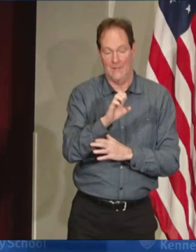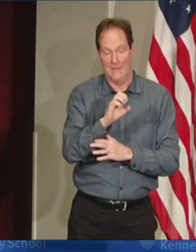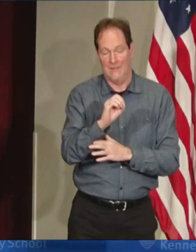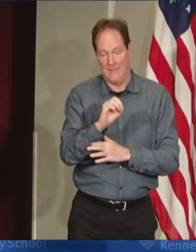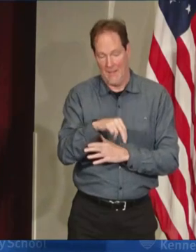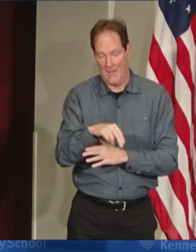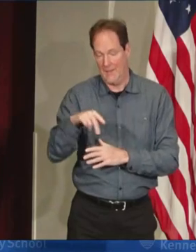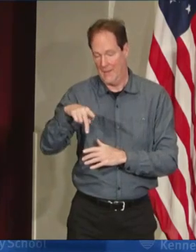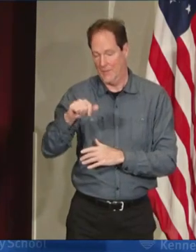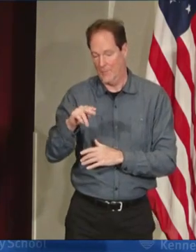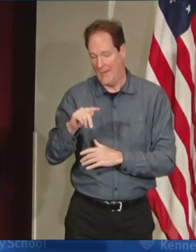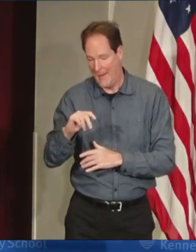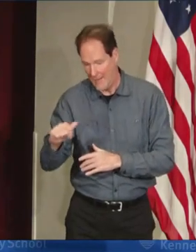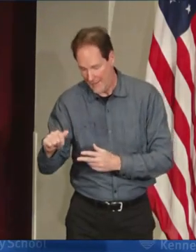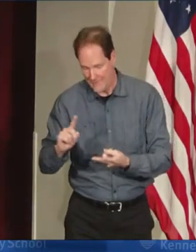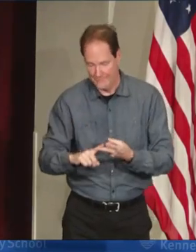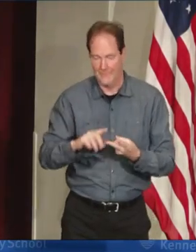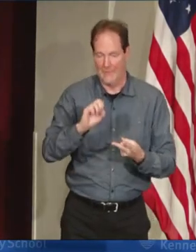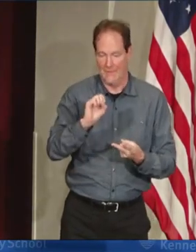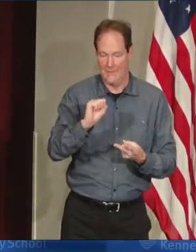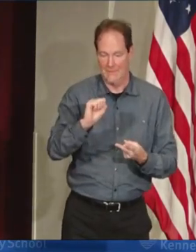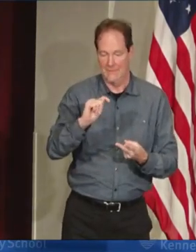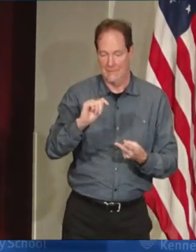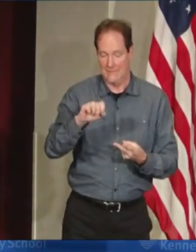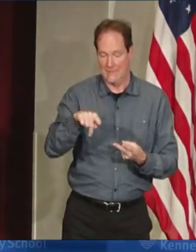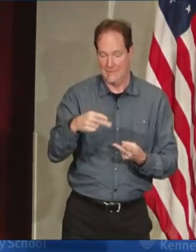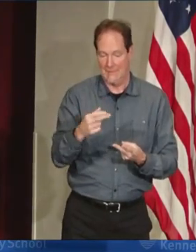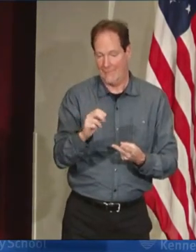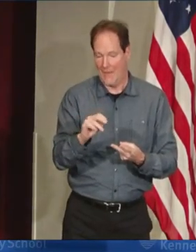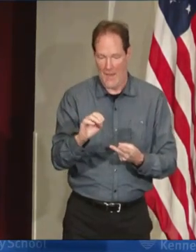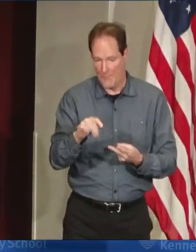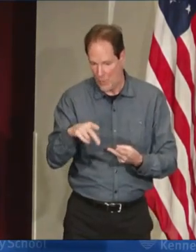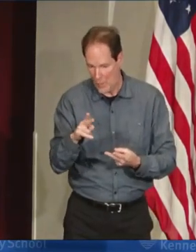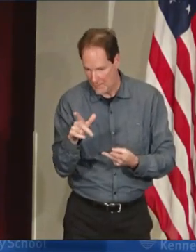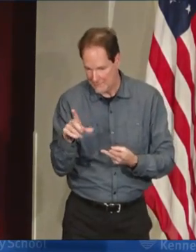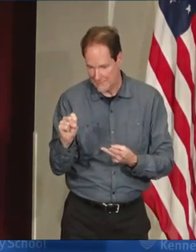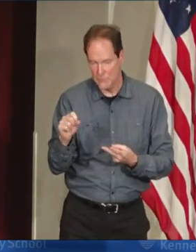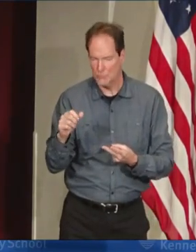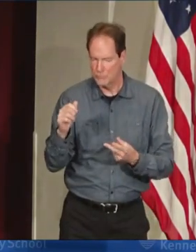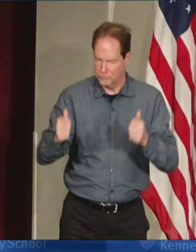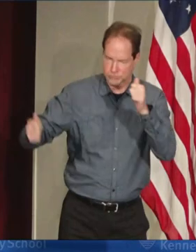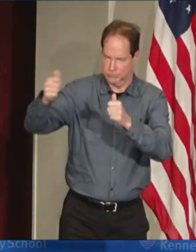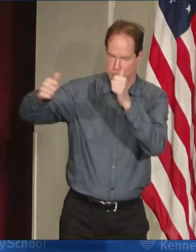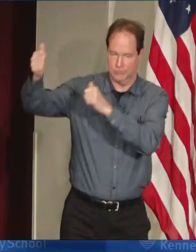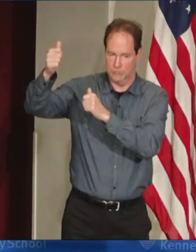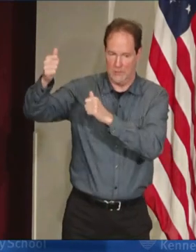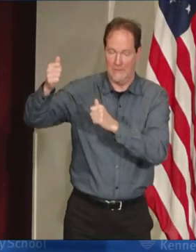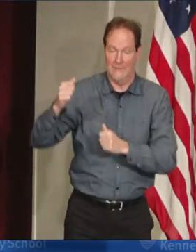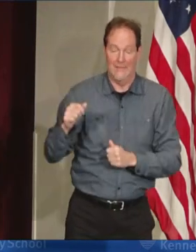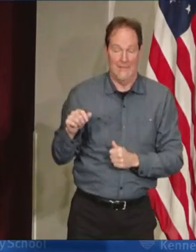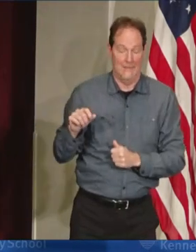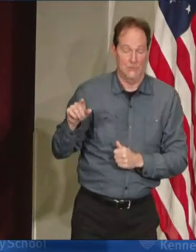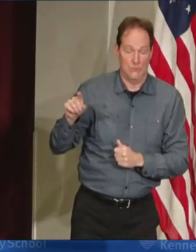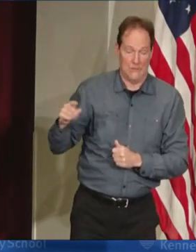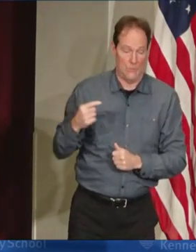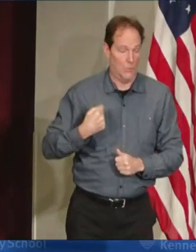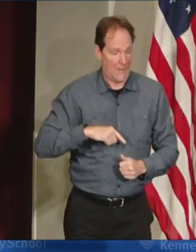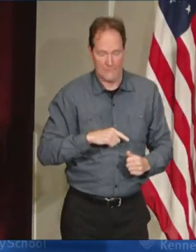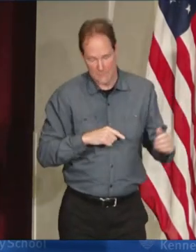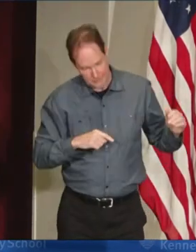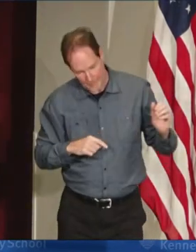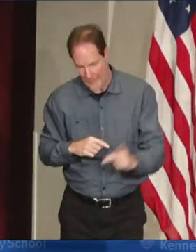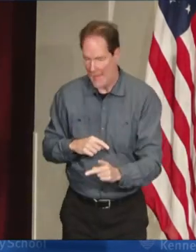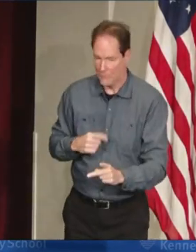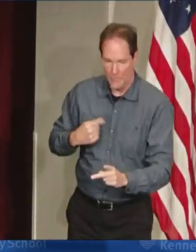and Stephanopoulos and the big guys. And she said, we've got to come back in. You've got to revisit this